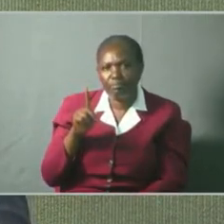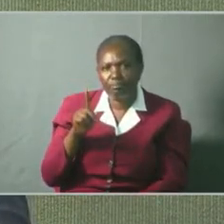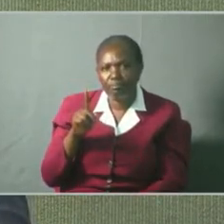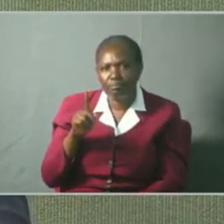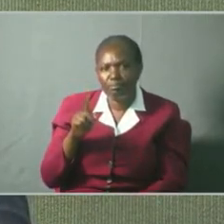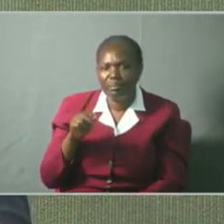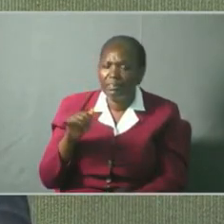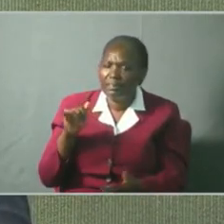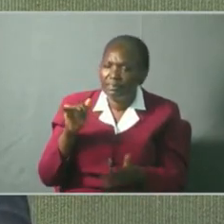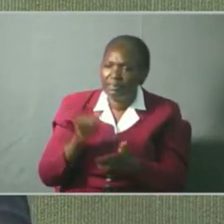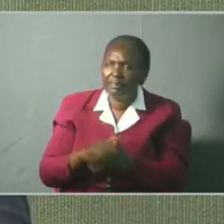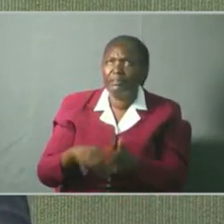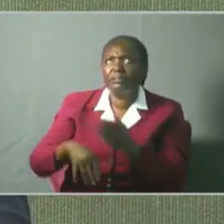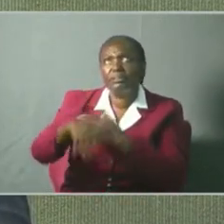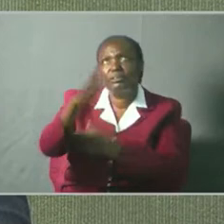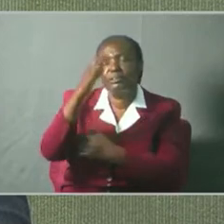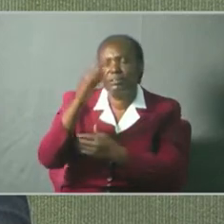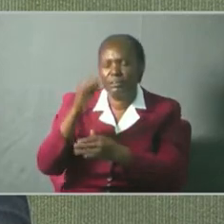Isn't God good?